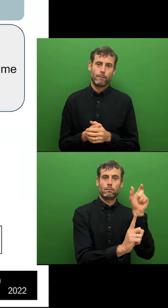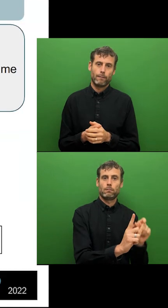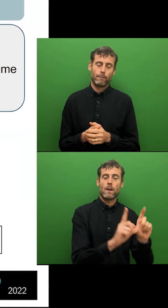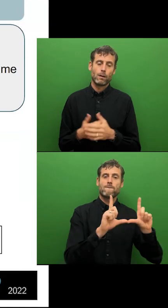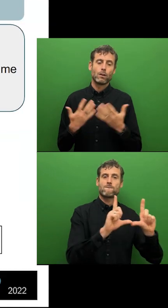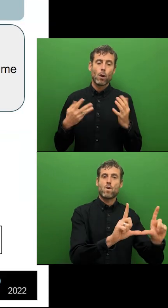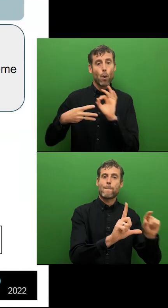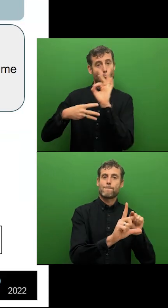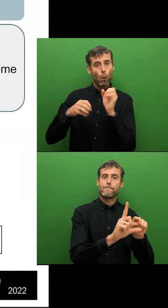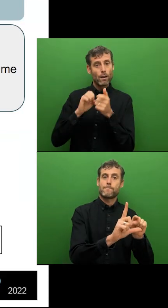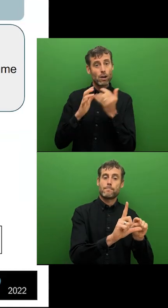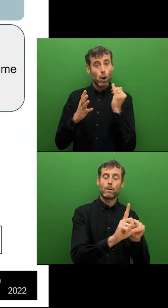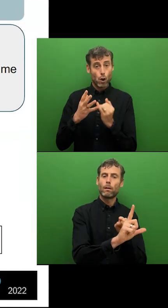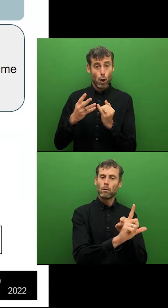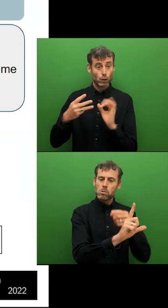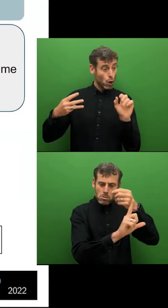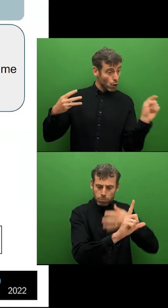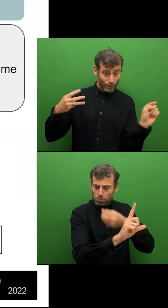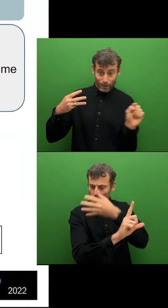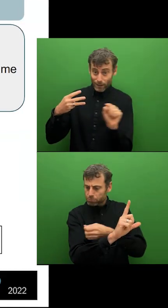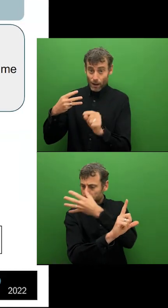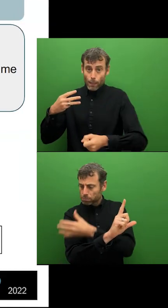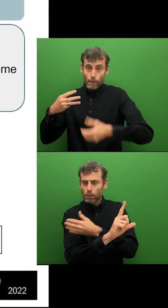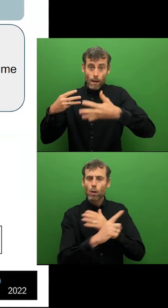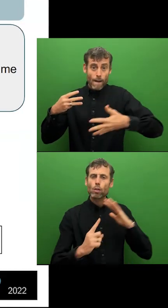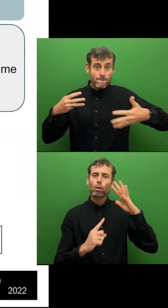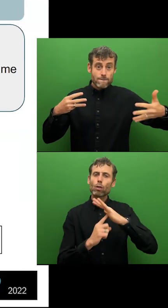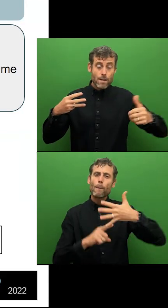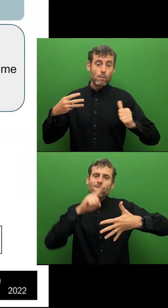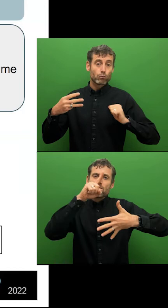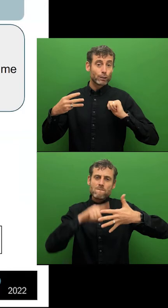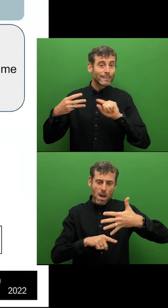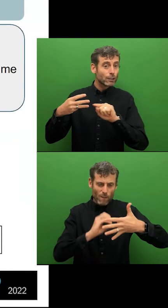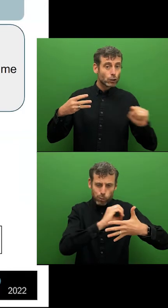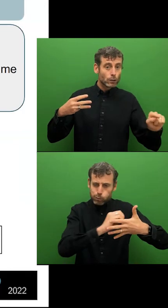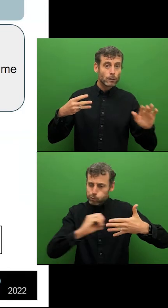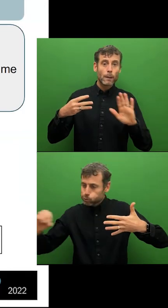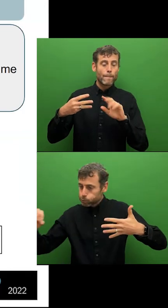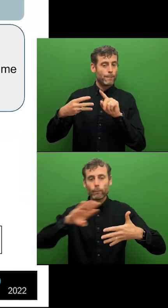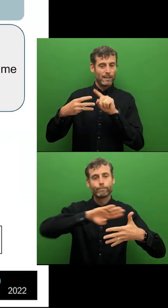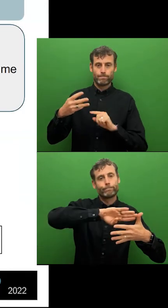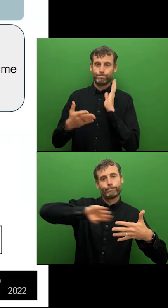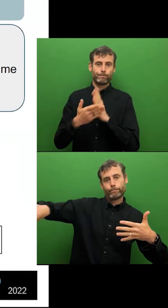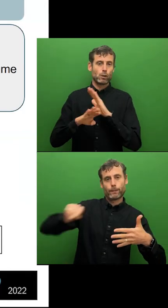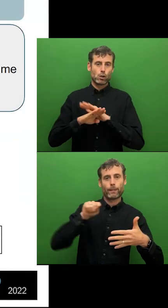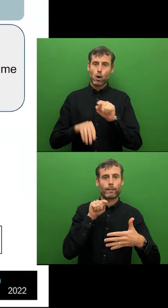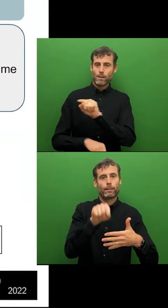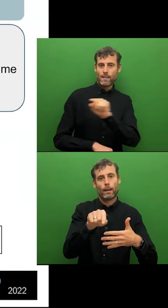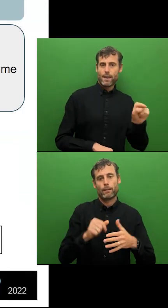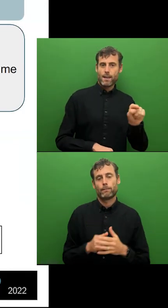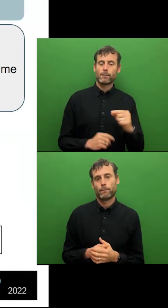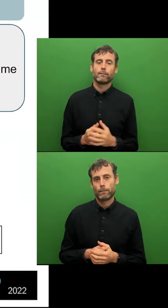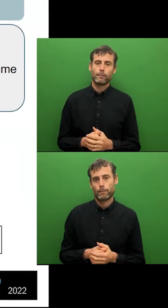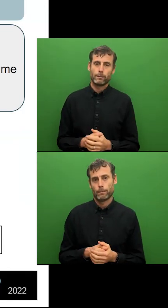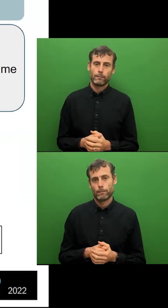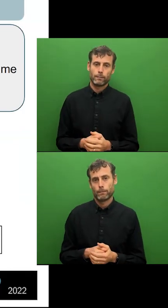frame. If the query gloss is not present amongst the top 5 predictions, then we conclude that the query gloss is absent from